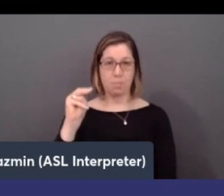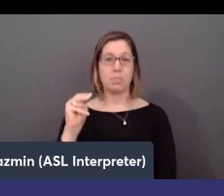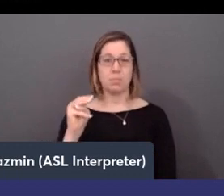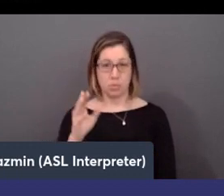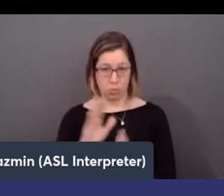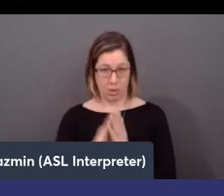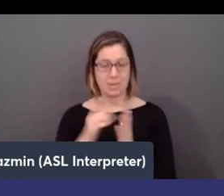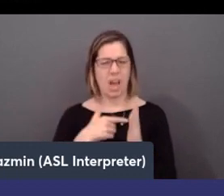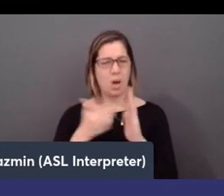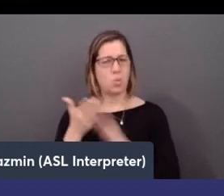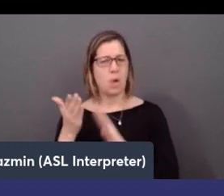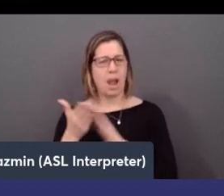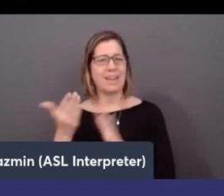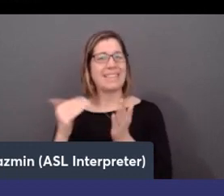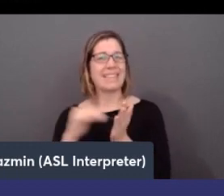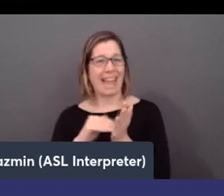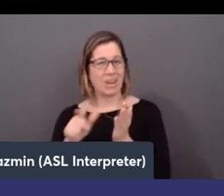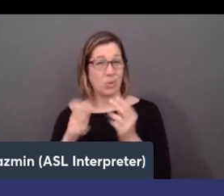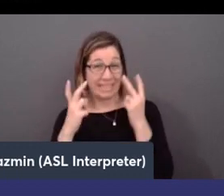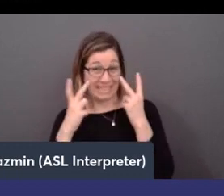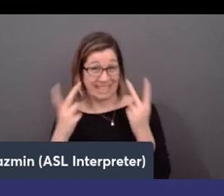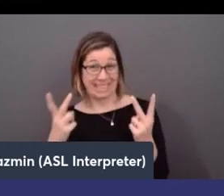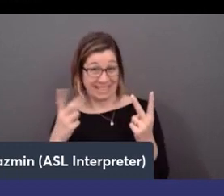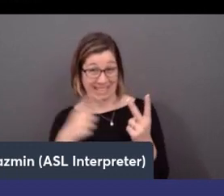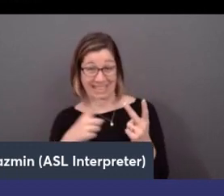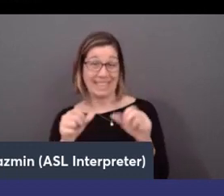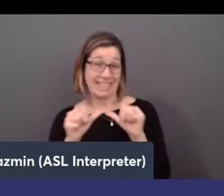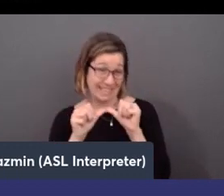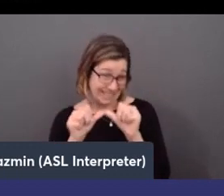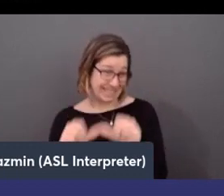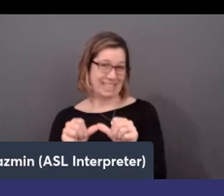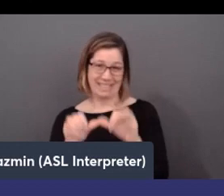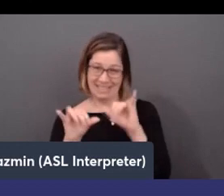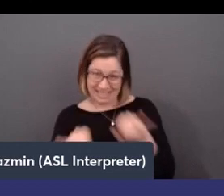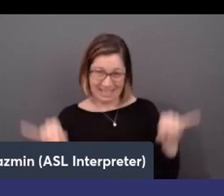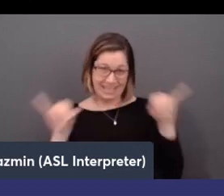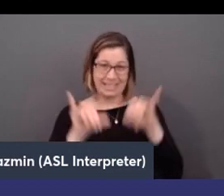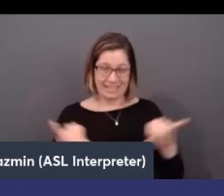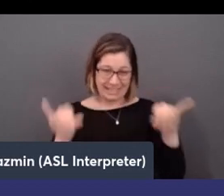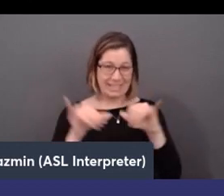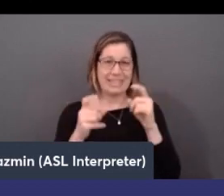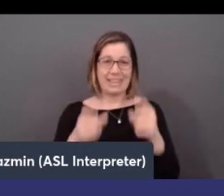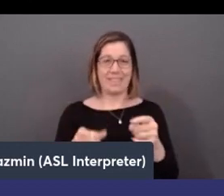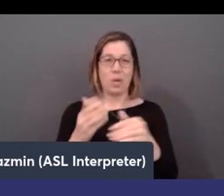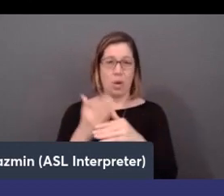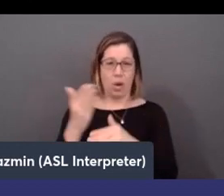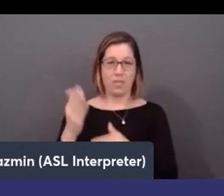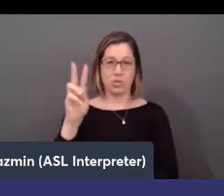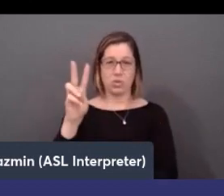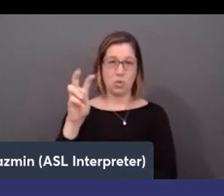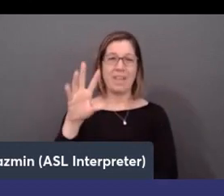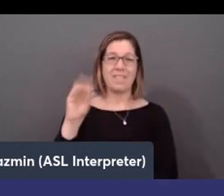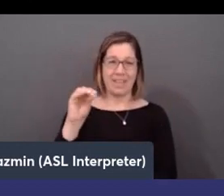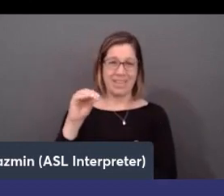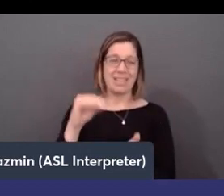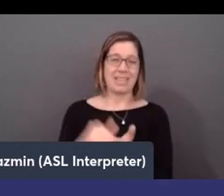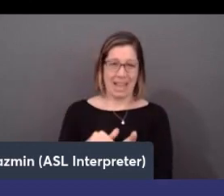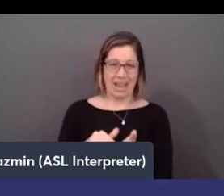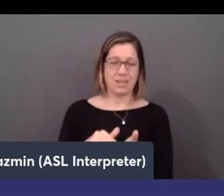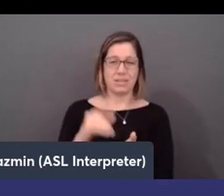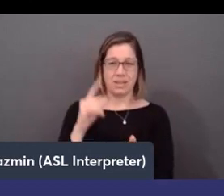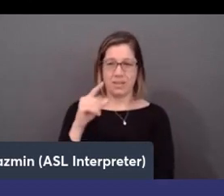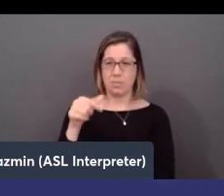again, but just so you can see that it's consistently giving us about over 250,000 requests per